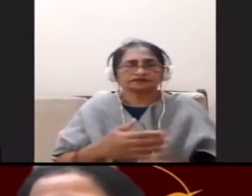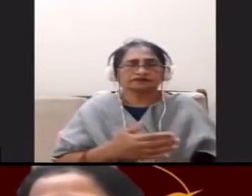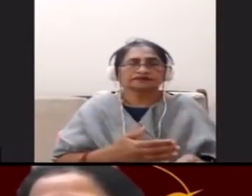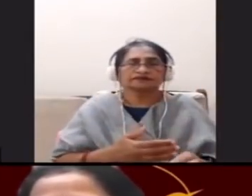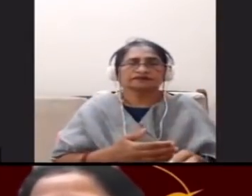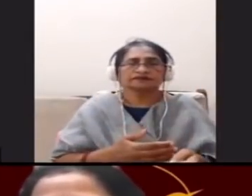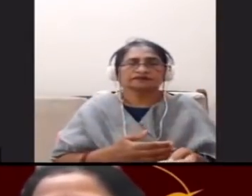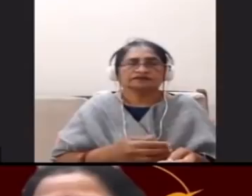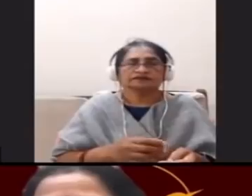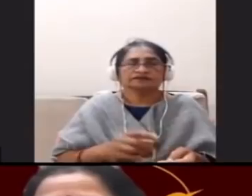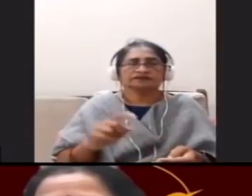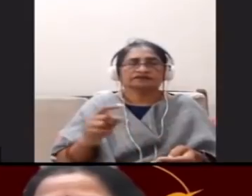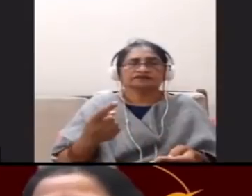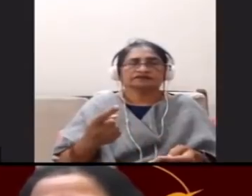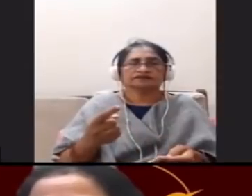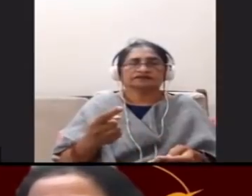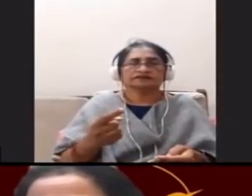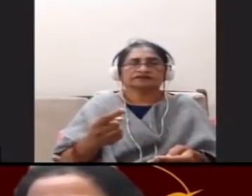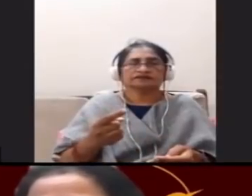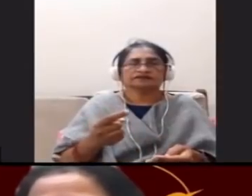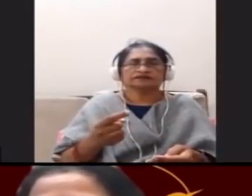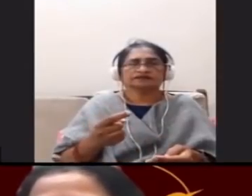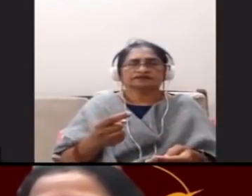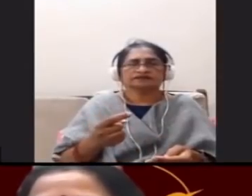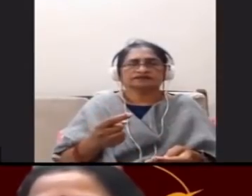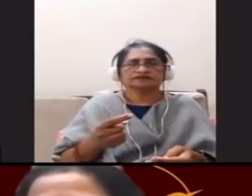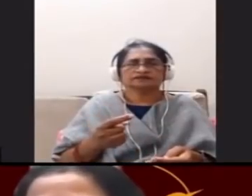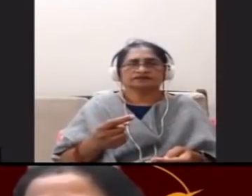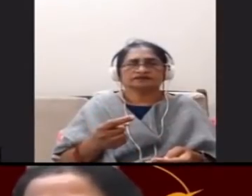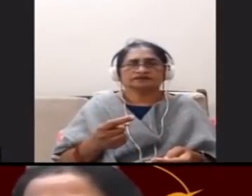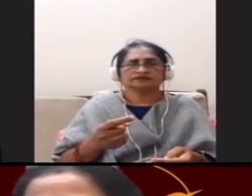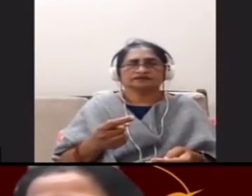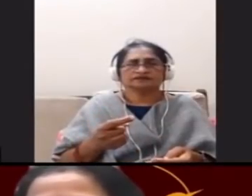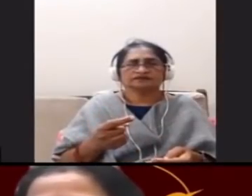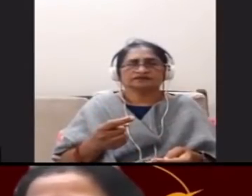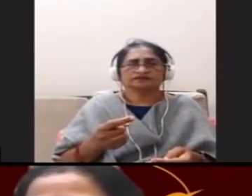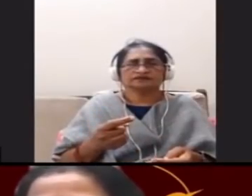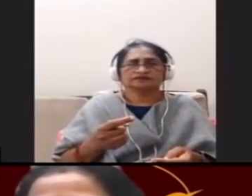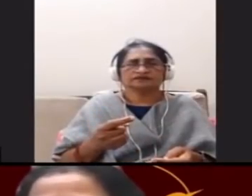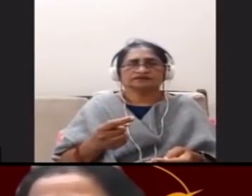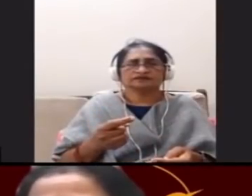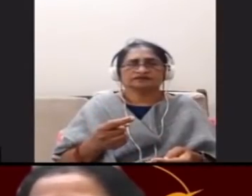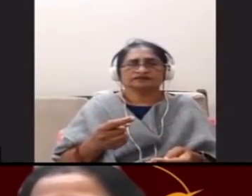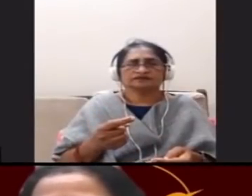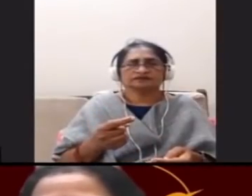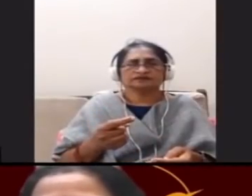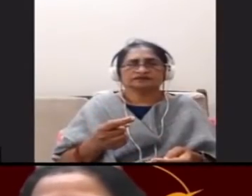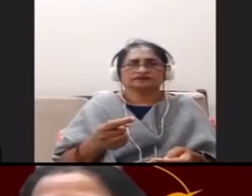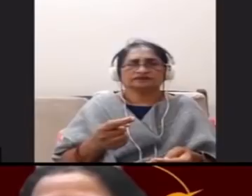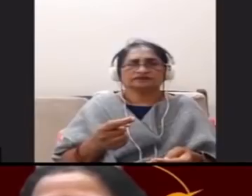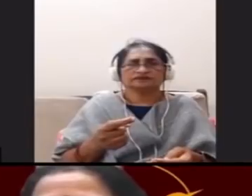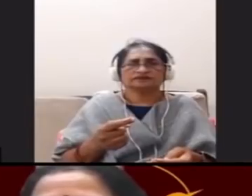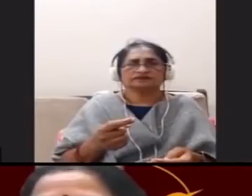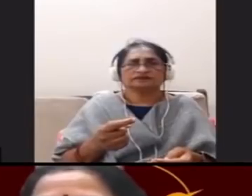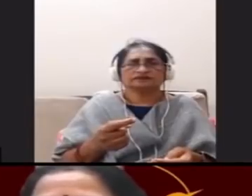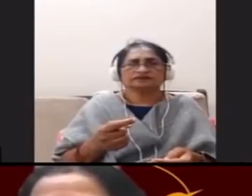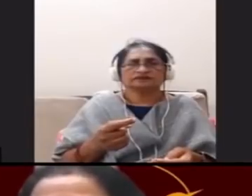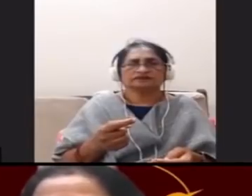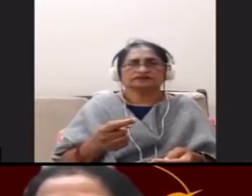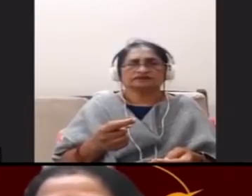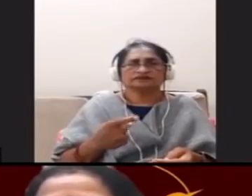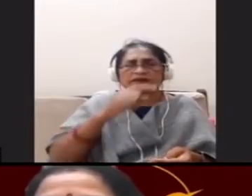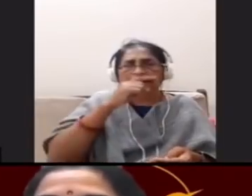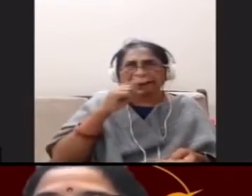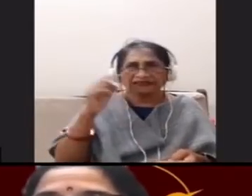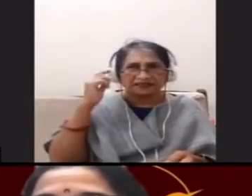2020. Ladies and gentlemen, I'm glad that miles away, advancements in technology have enabled us to unite on